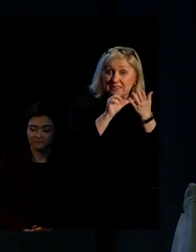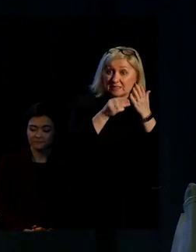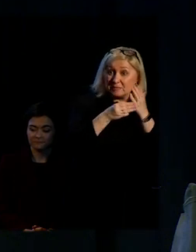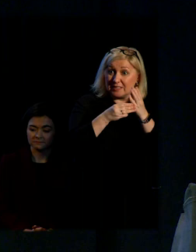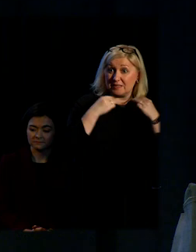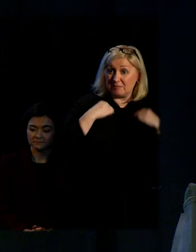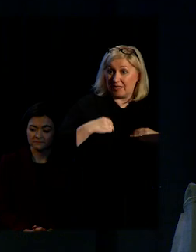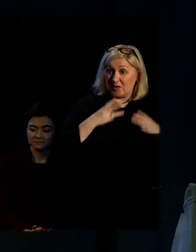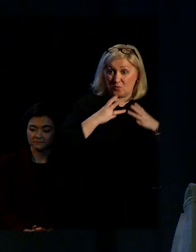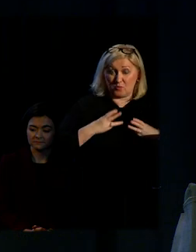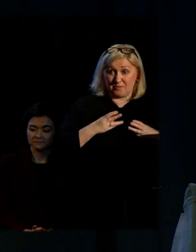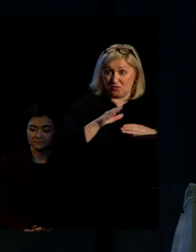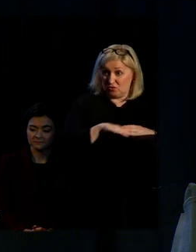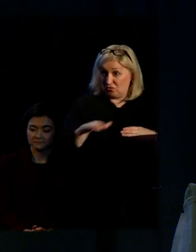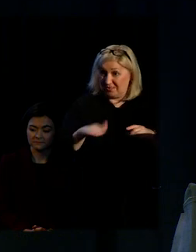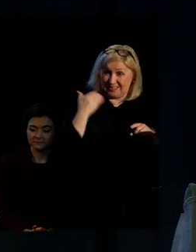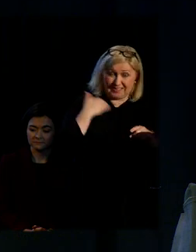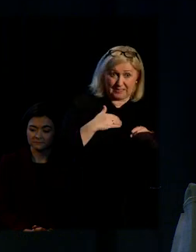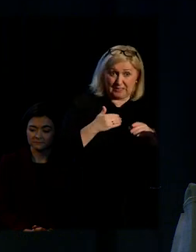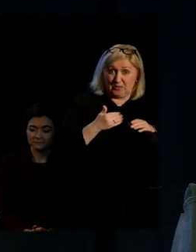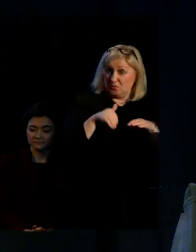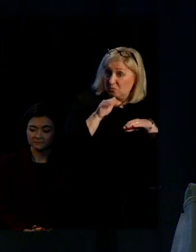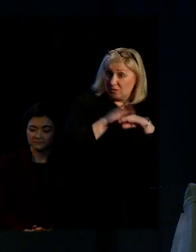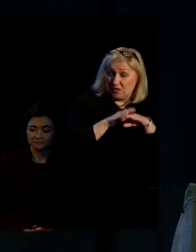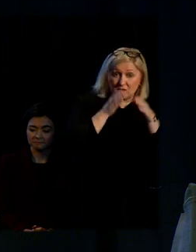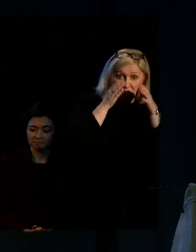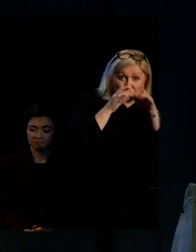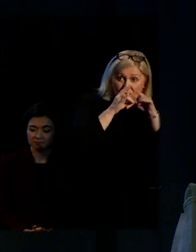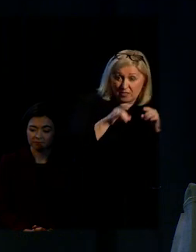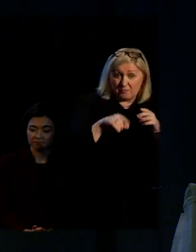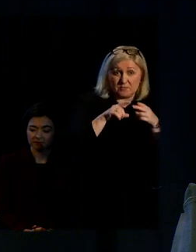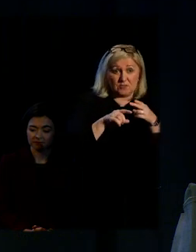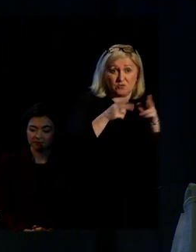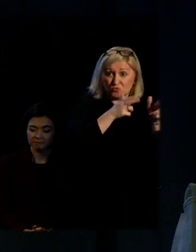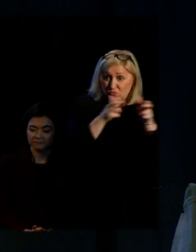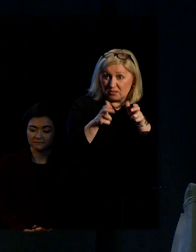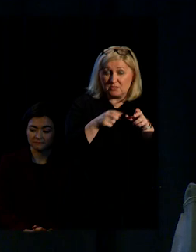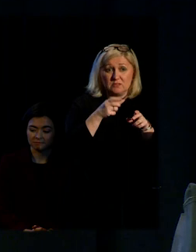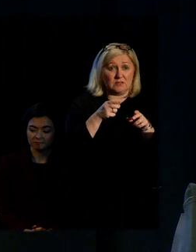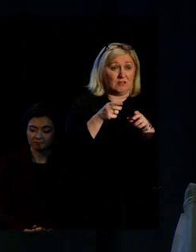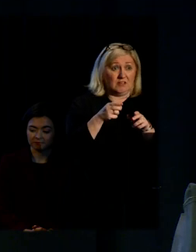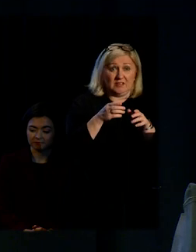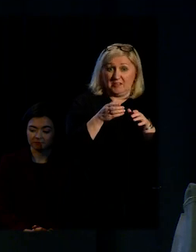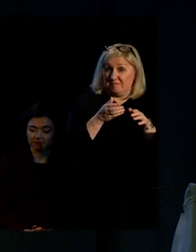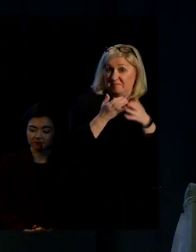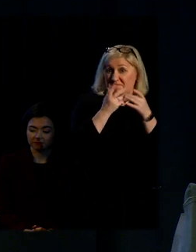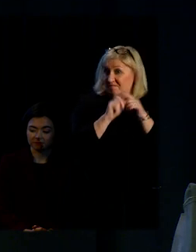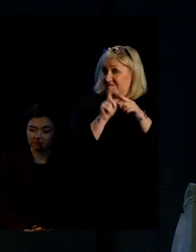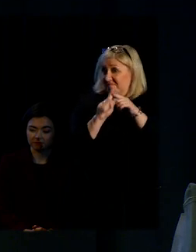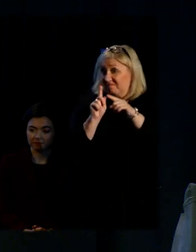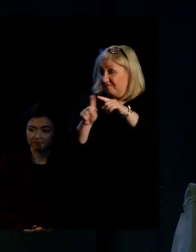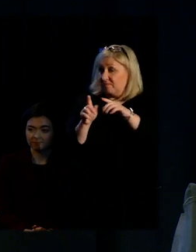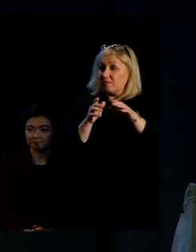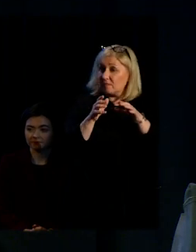ghettos, mass shootings, concentration camps, and death camps. The genocide of the Roma